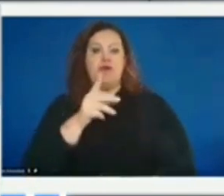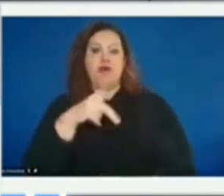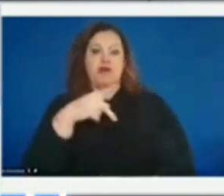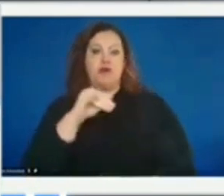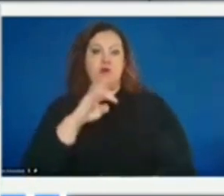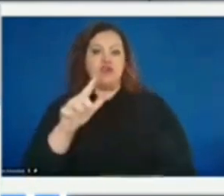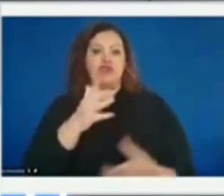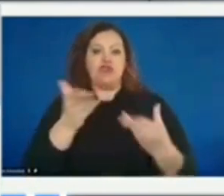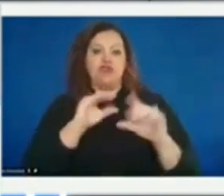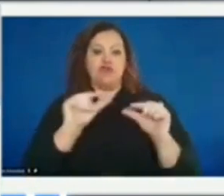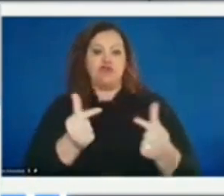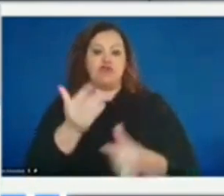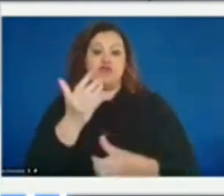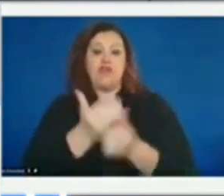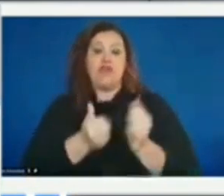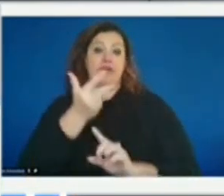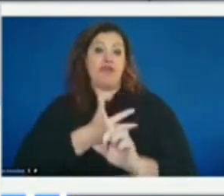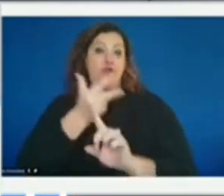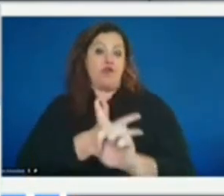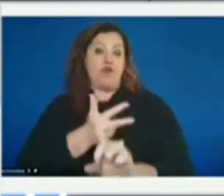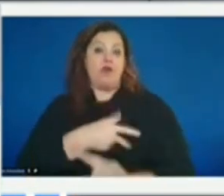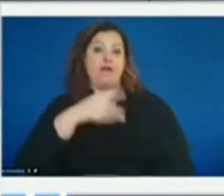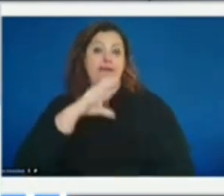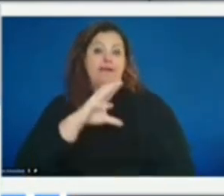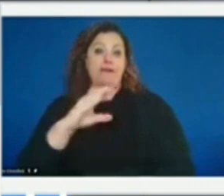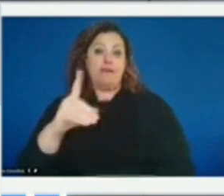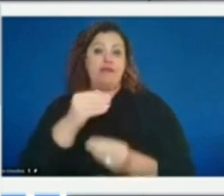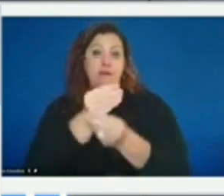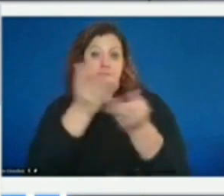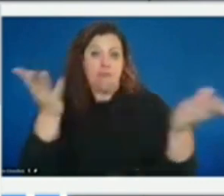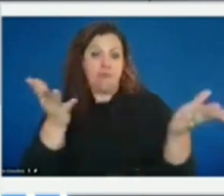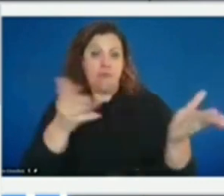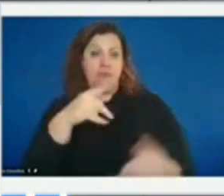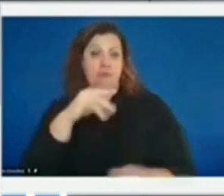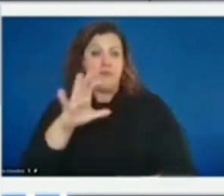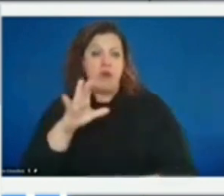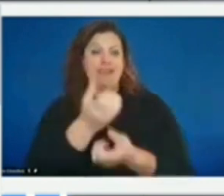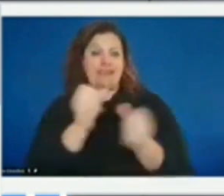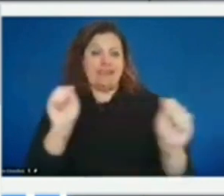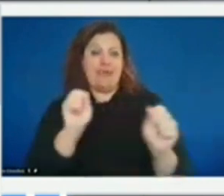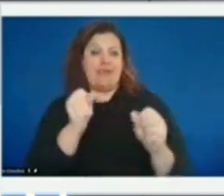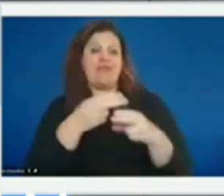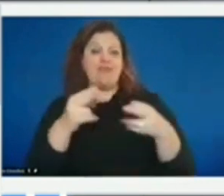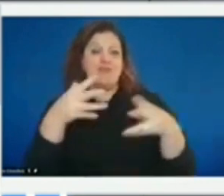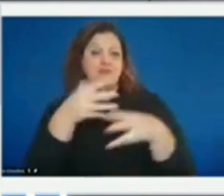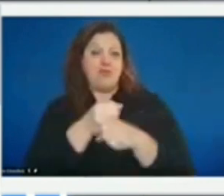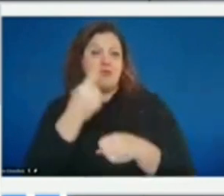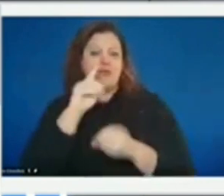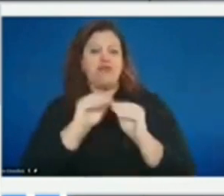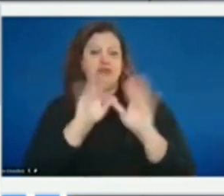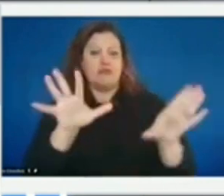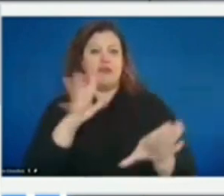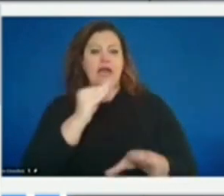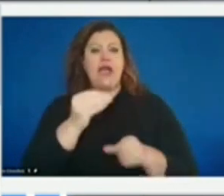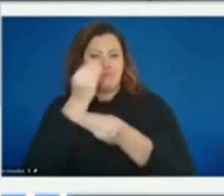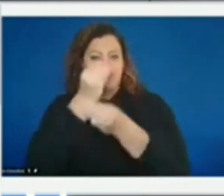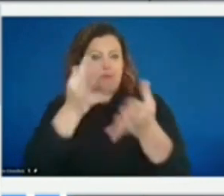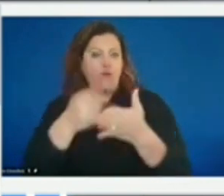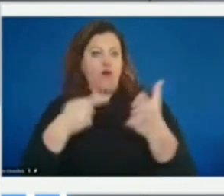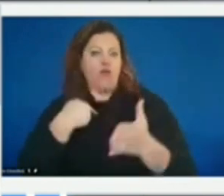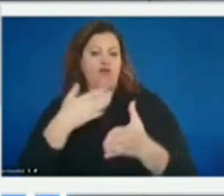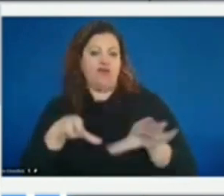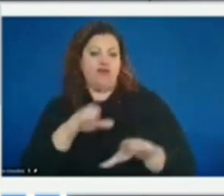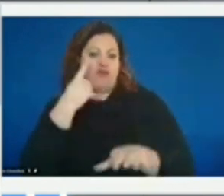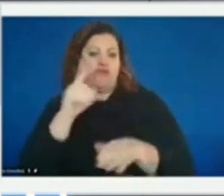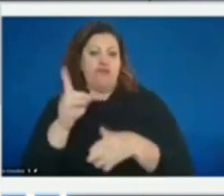quarter, CMPD provides a public safety briefing to be transparent and share what we are doing to manage crime and collaborate with our